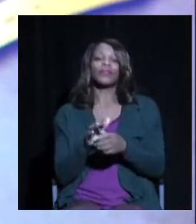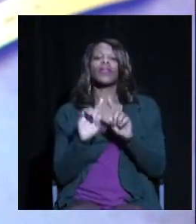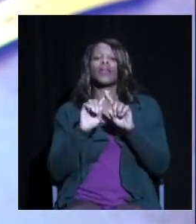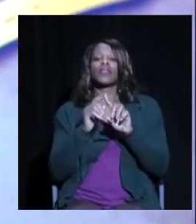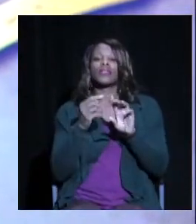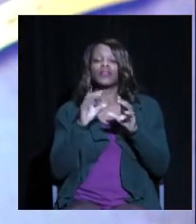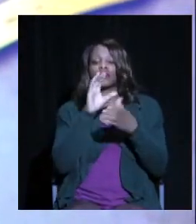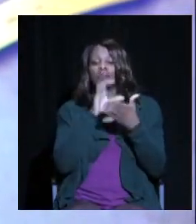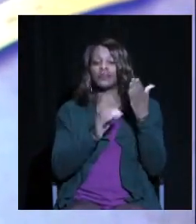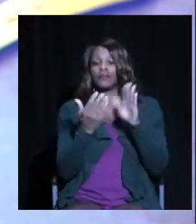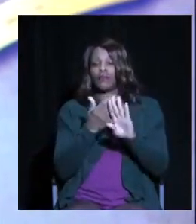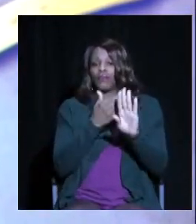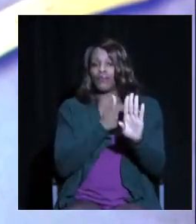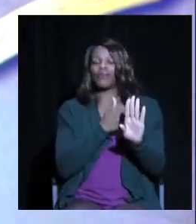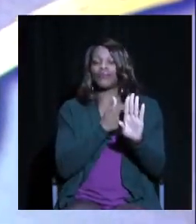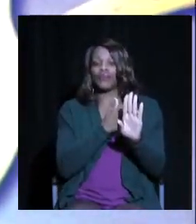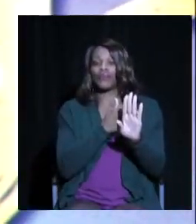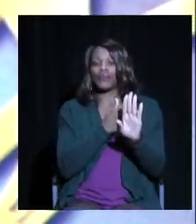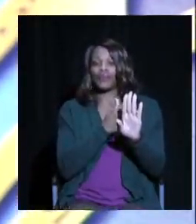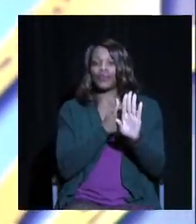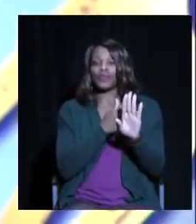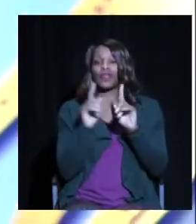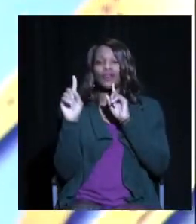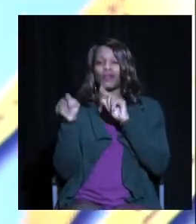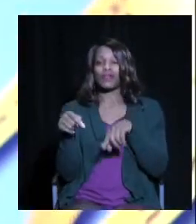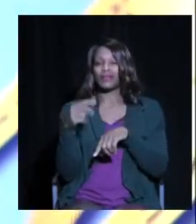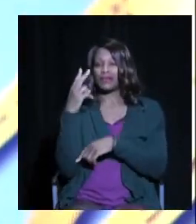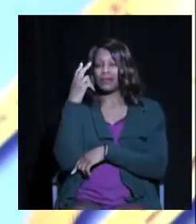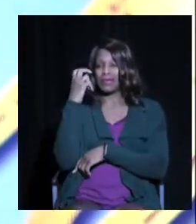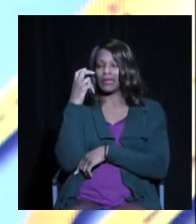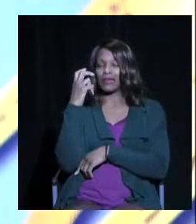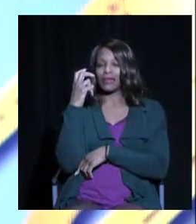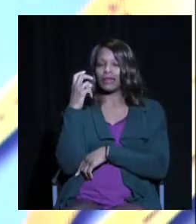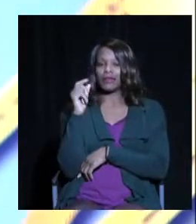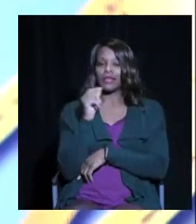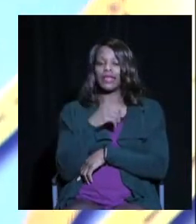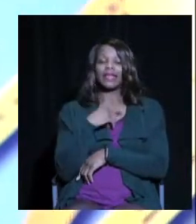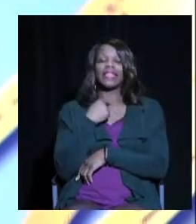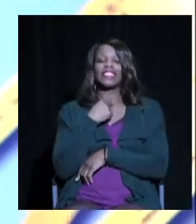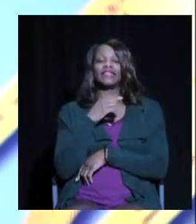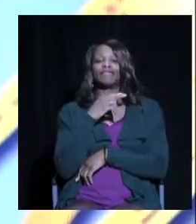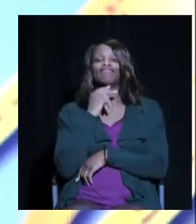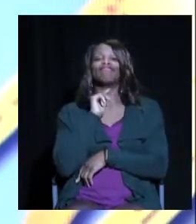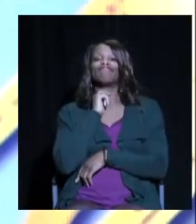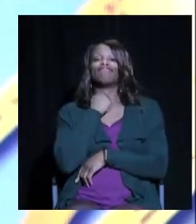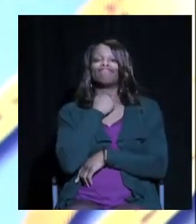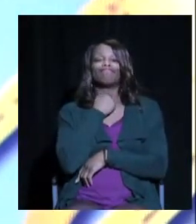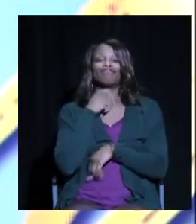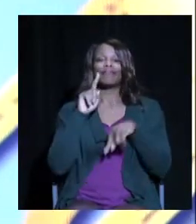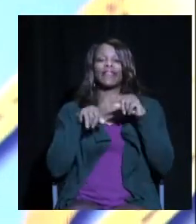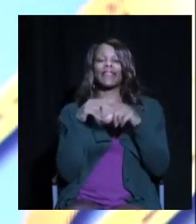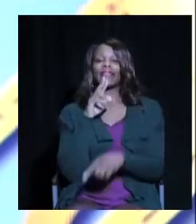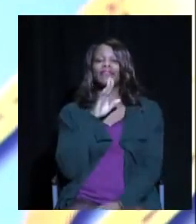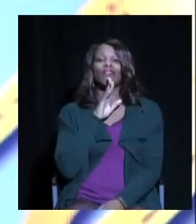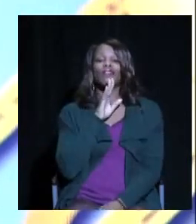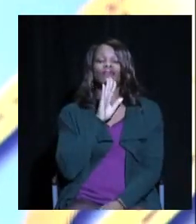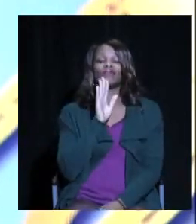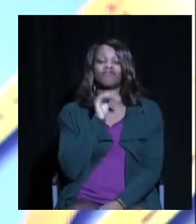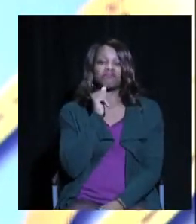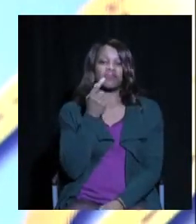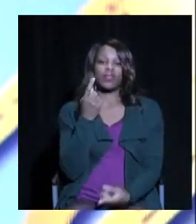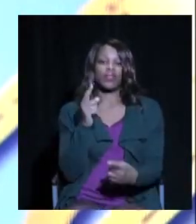before where you know, he responds with doubt and then his mouth is shut during the pregnancy. That's not what